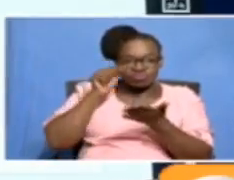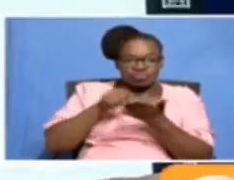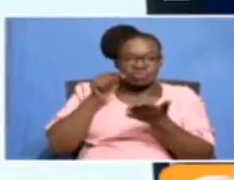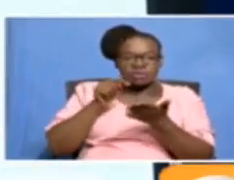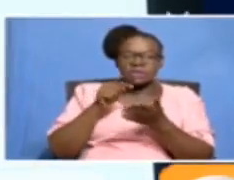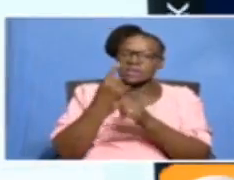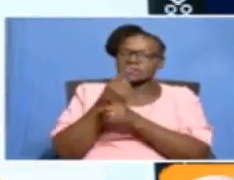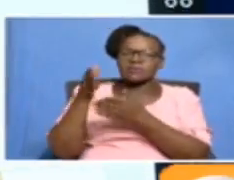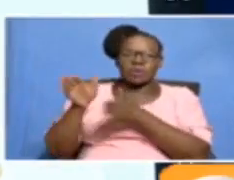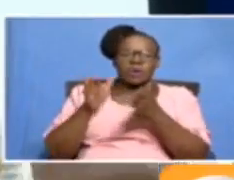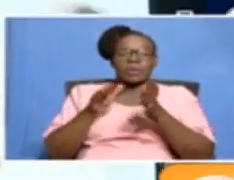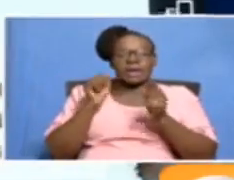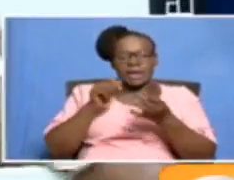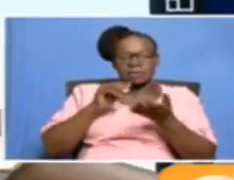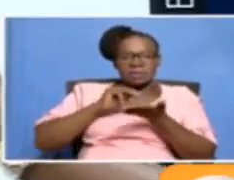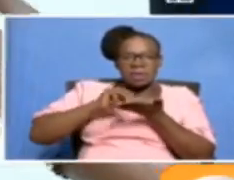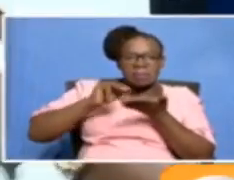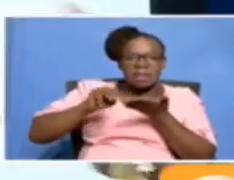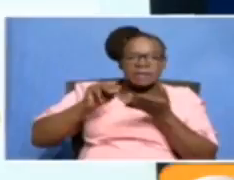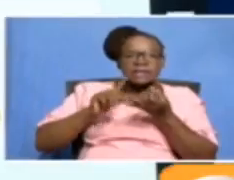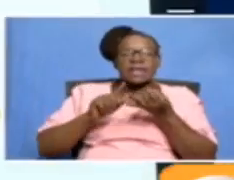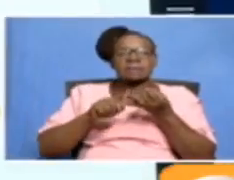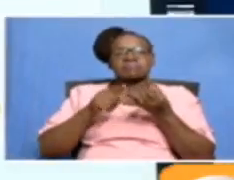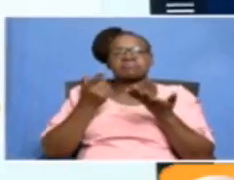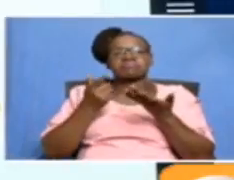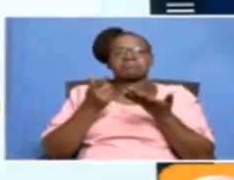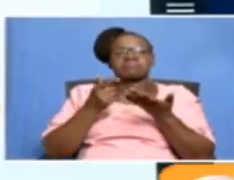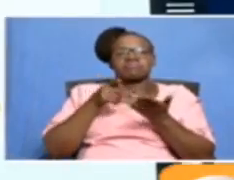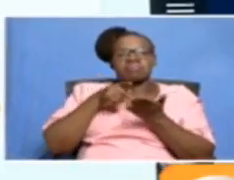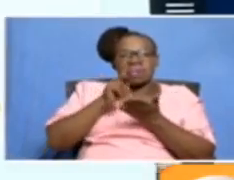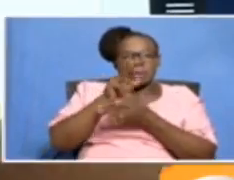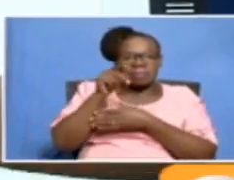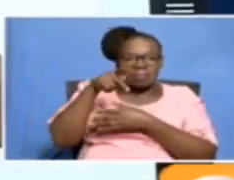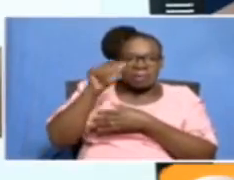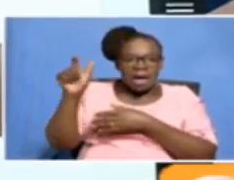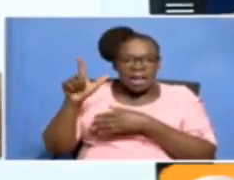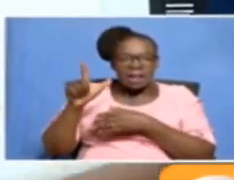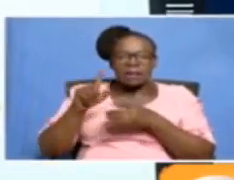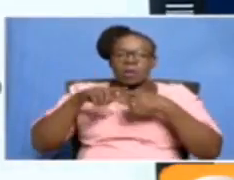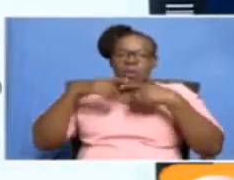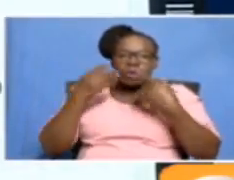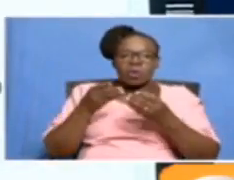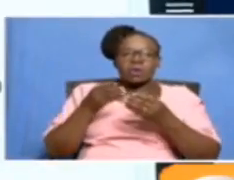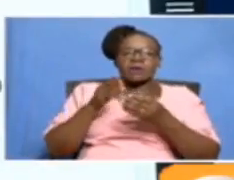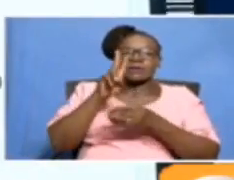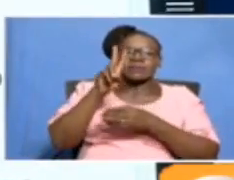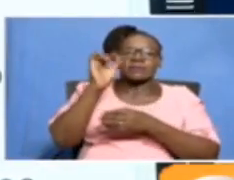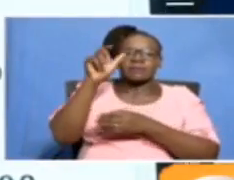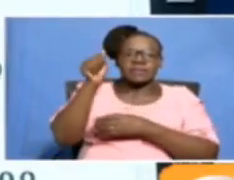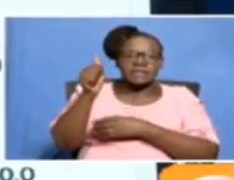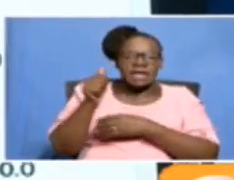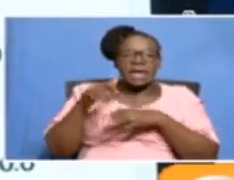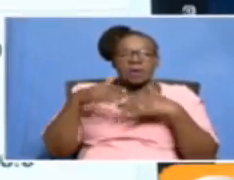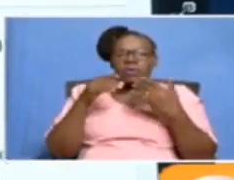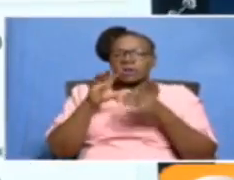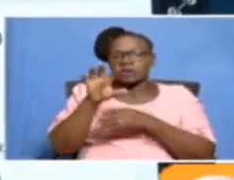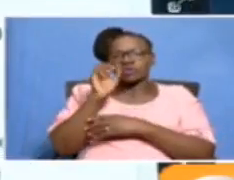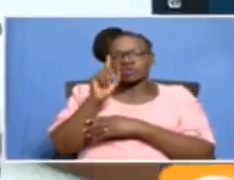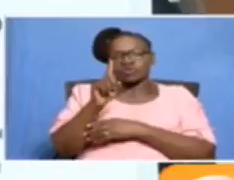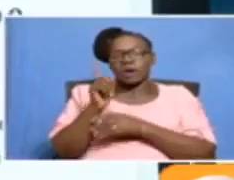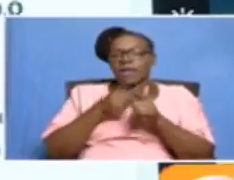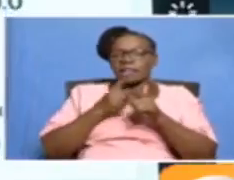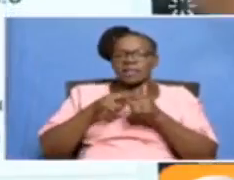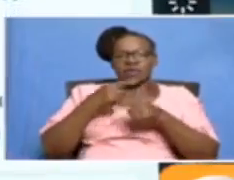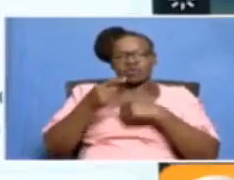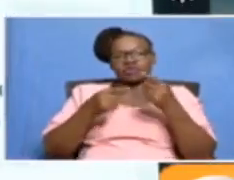available for you. You've got M-Pesa, Airtel, PayPal, or you can use your Visa card. Select one and you are good to go. Which